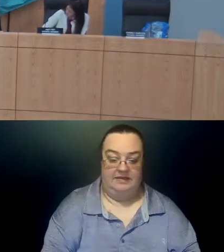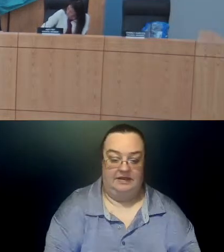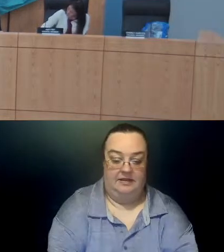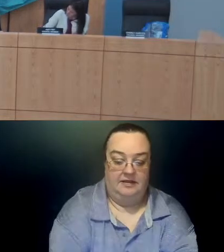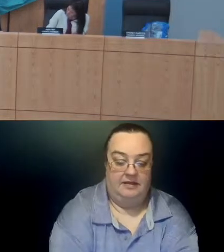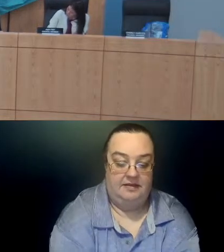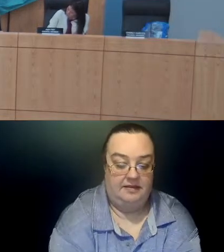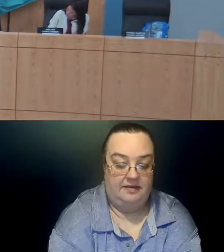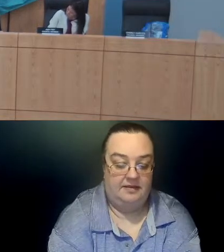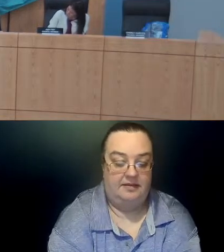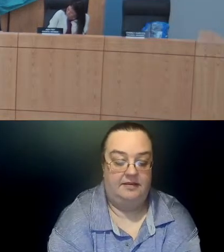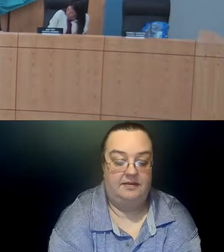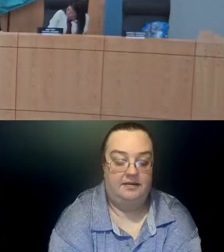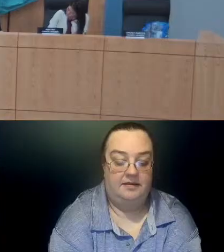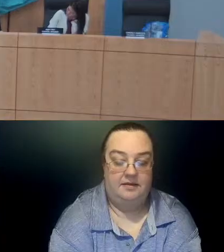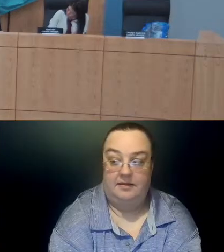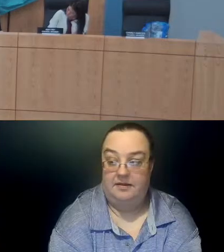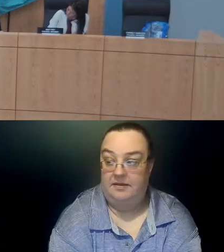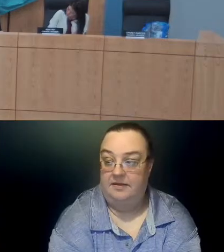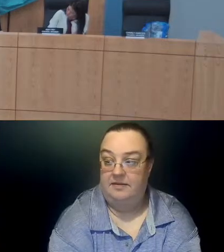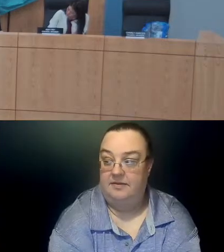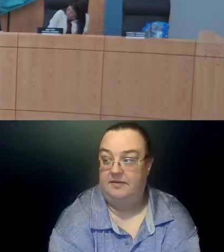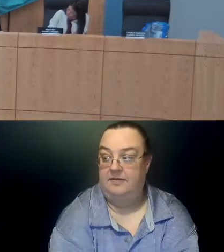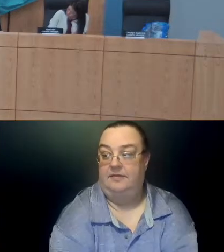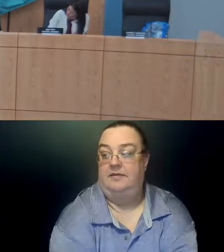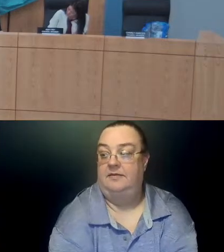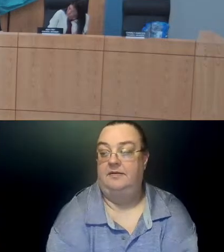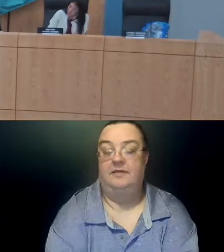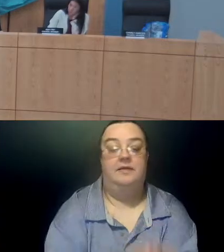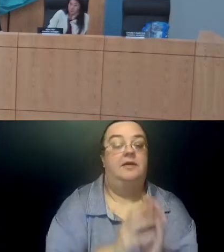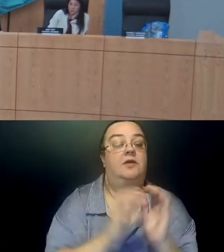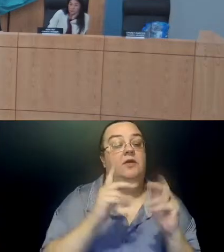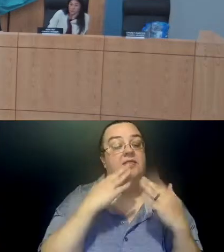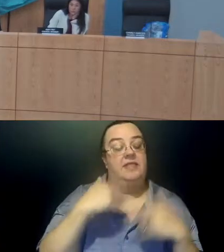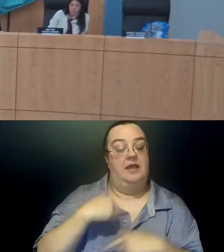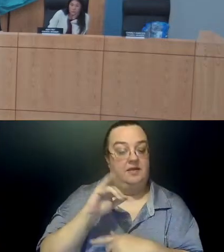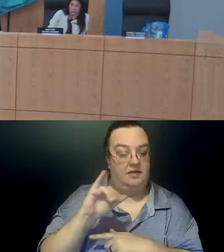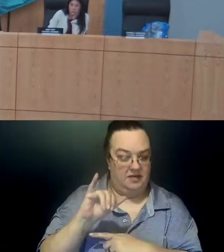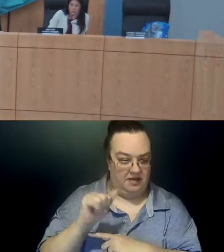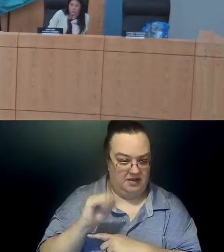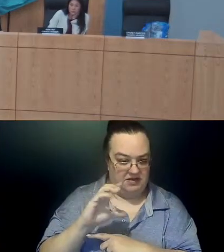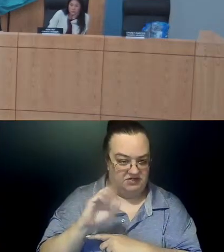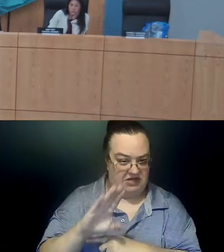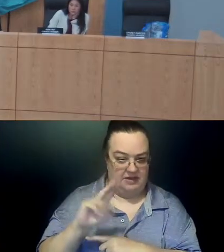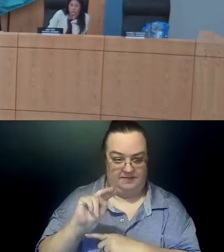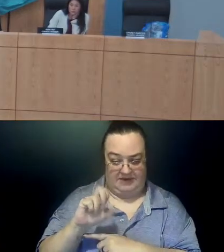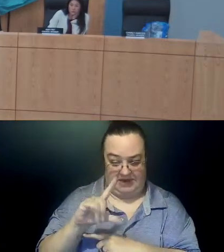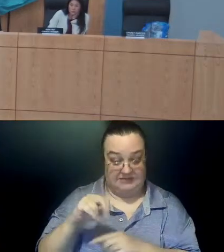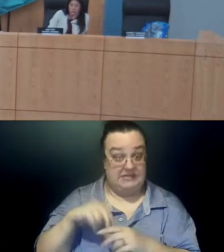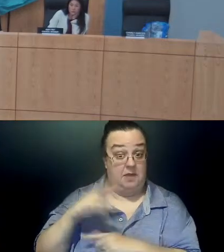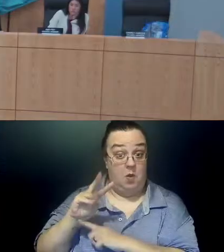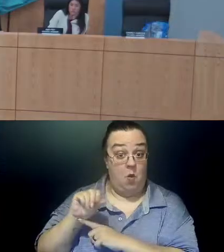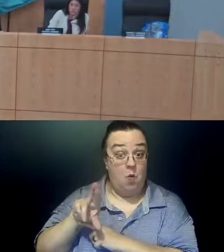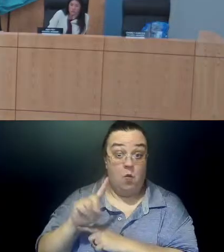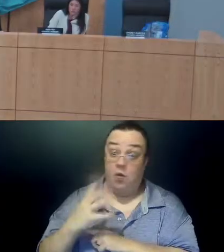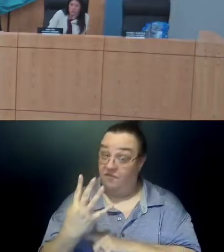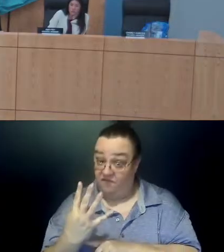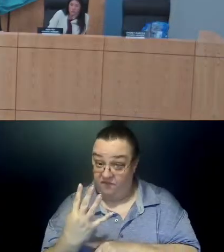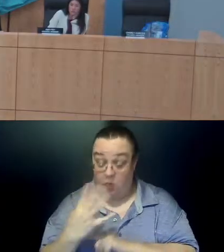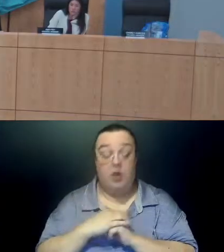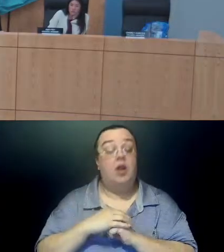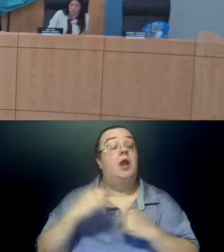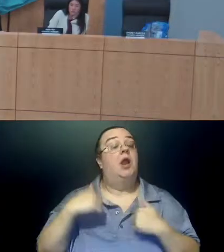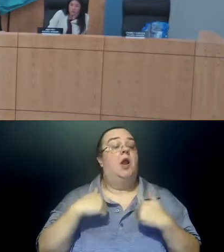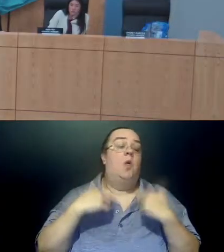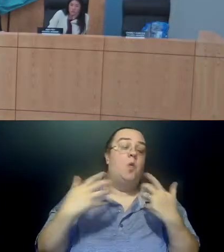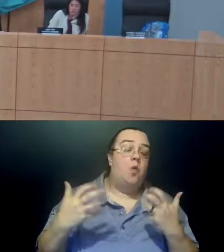name, your ward, and you have 3 minutes. Thank you. My name is Jagger Nelson, and I'm in Ward 4. I wanted to kind of